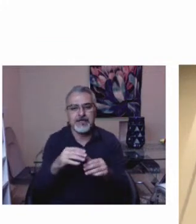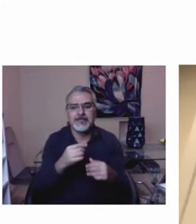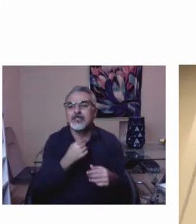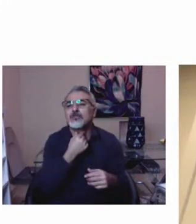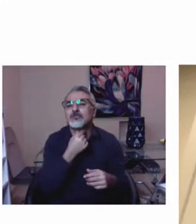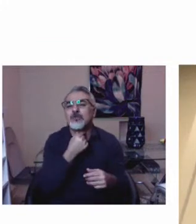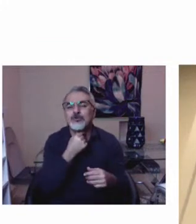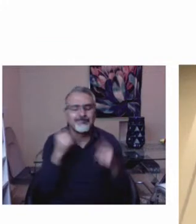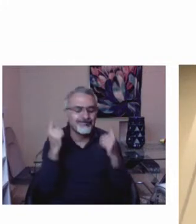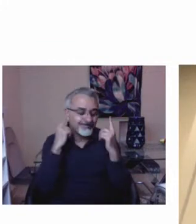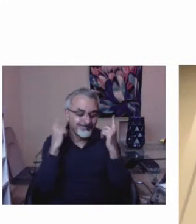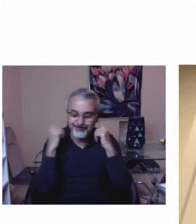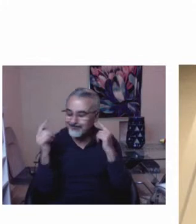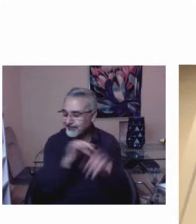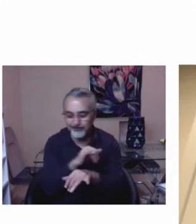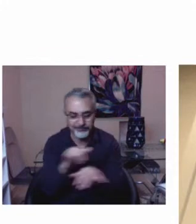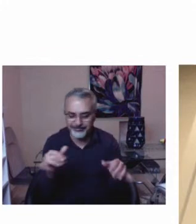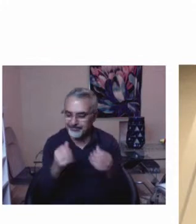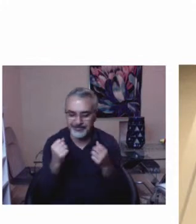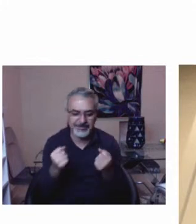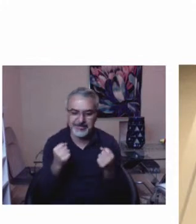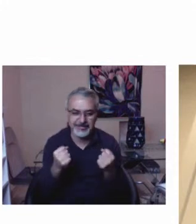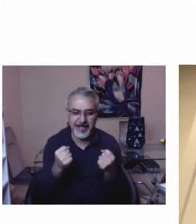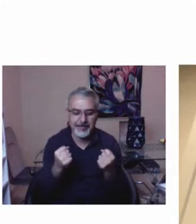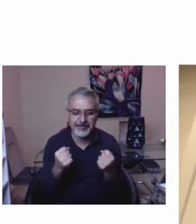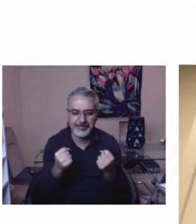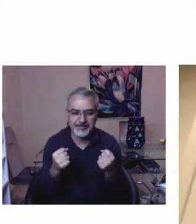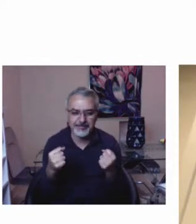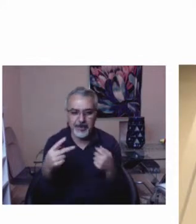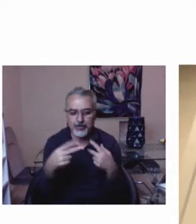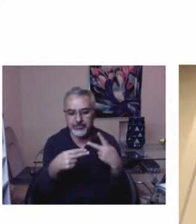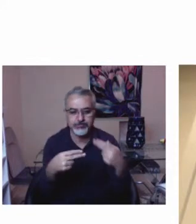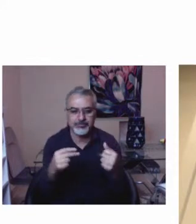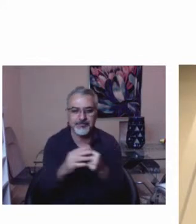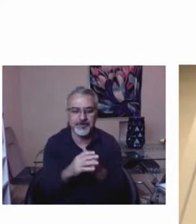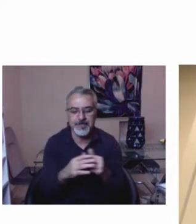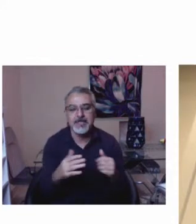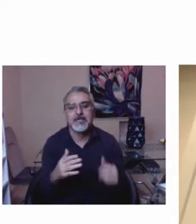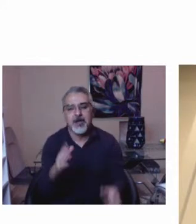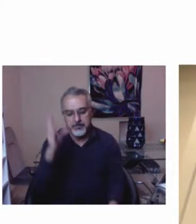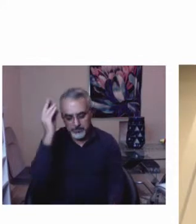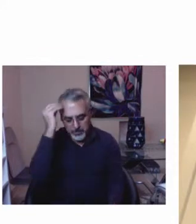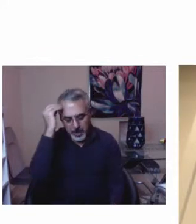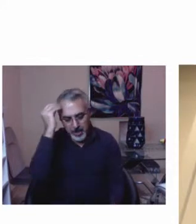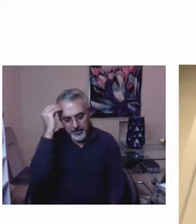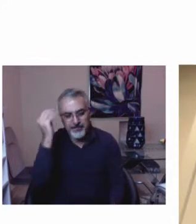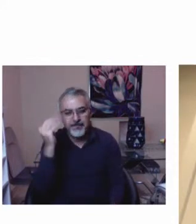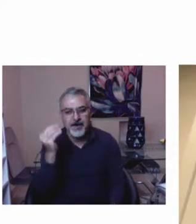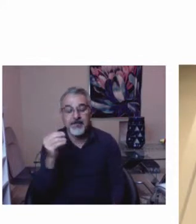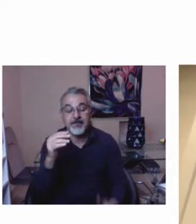picture. We know that, for instance, quite a few of the other programs that are supported by